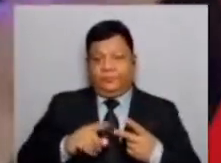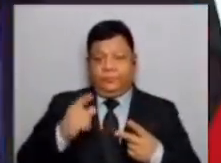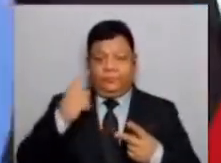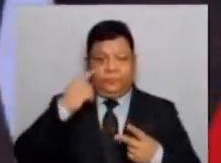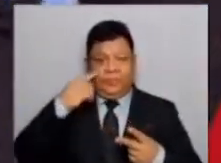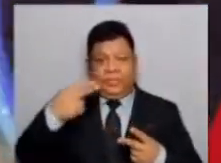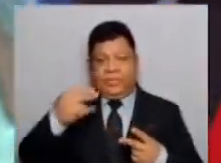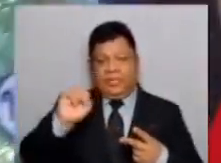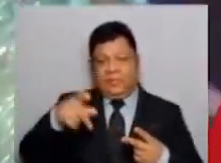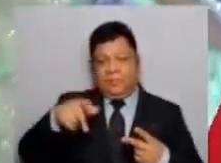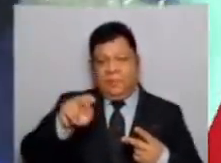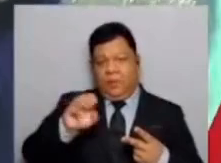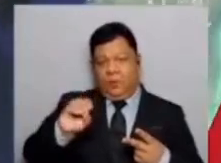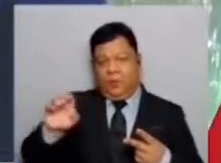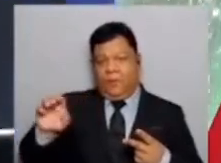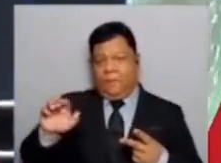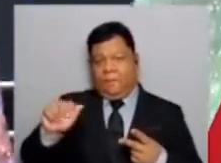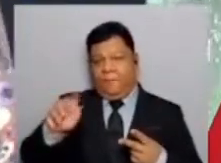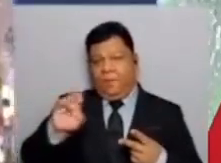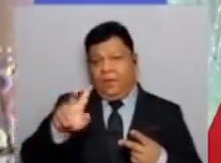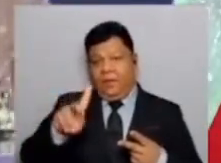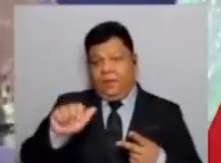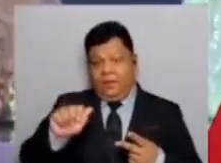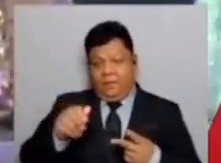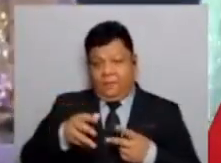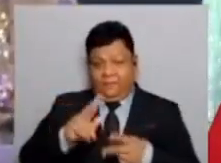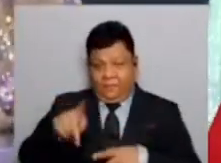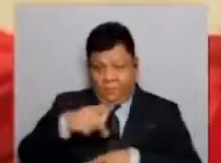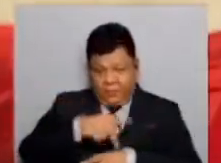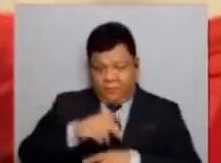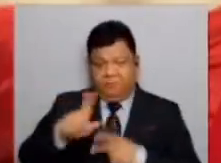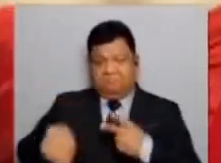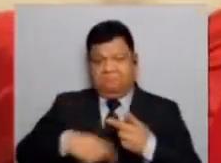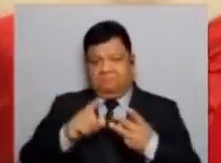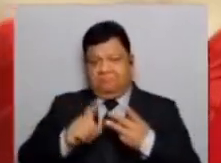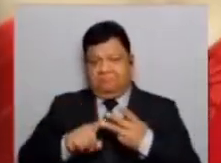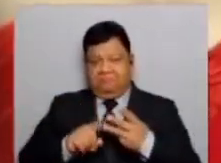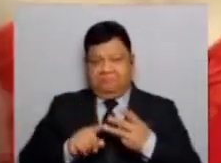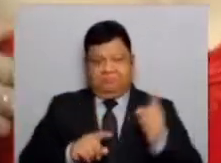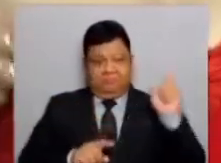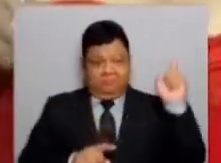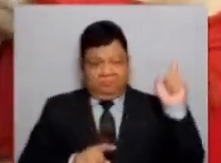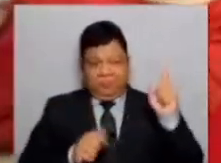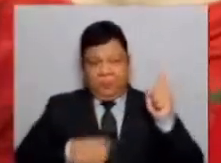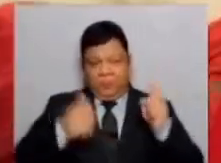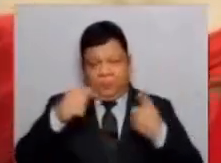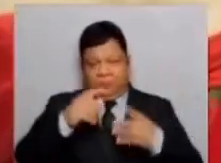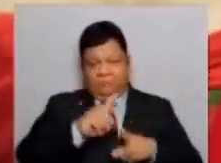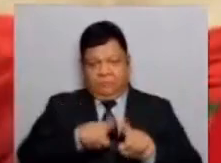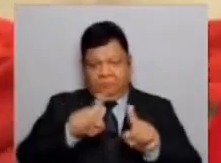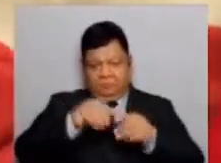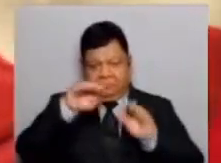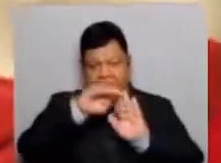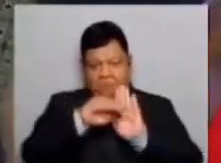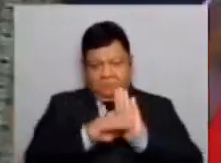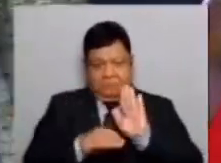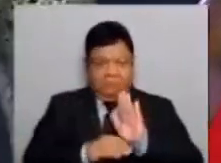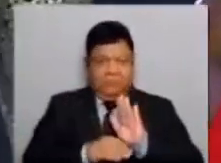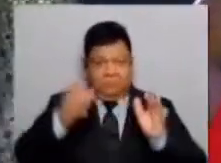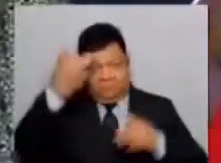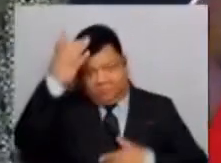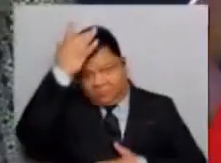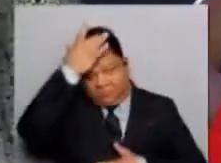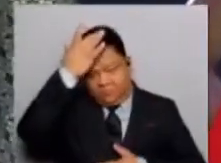Maria, Miss Supernational Philippines Allison Black, Miss Eco Philippines Ashley Montenegro, and Miss Eco Teen